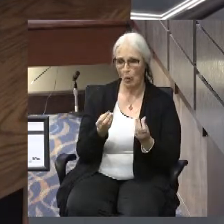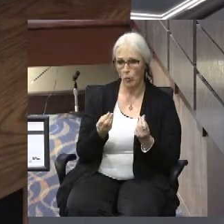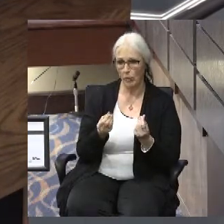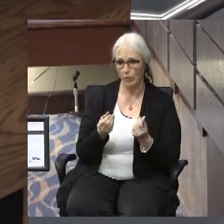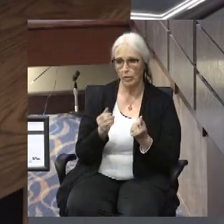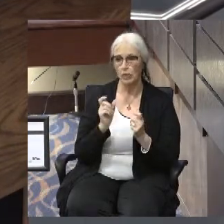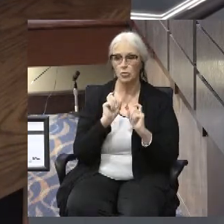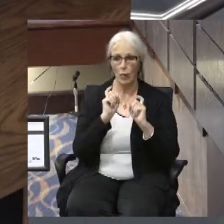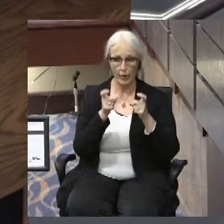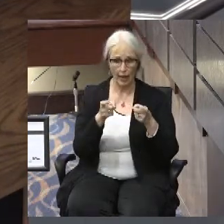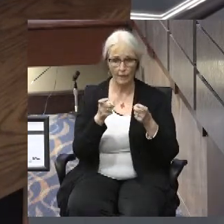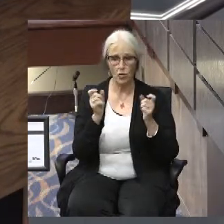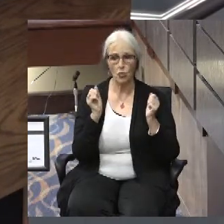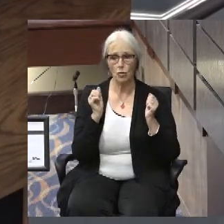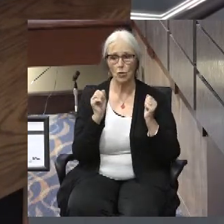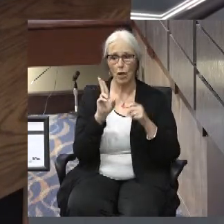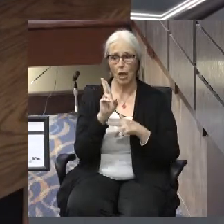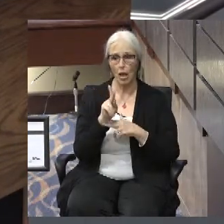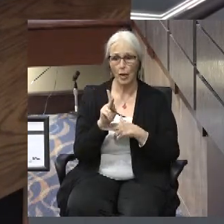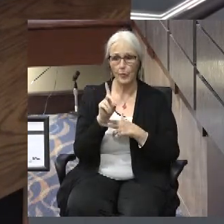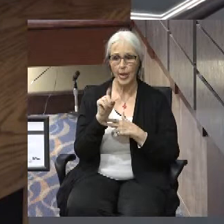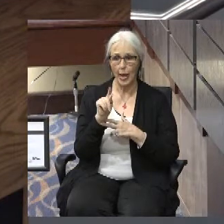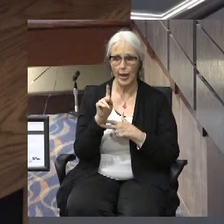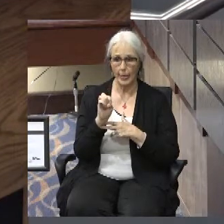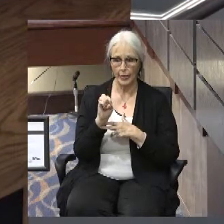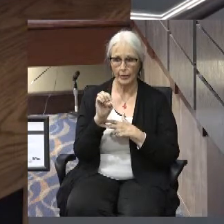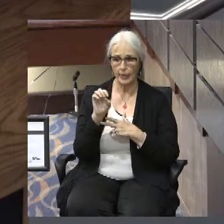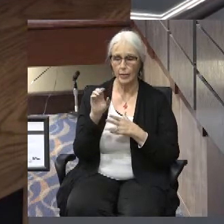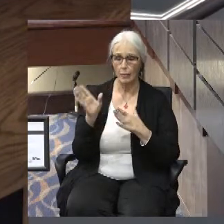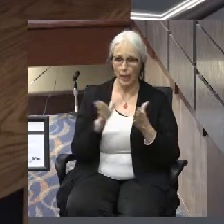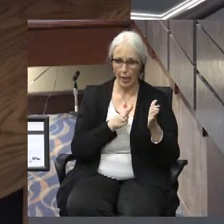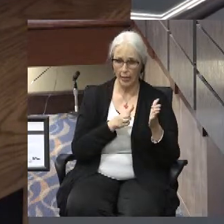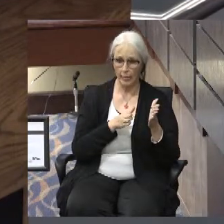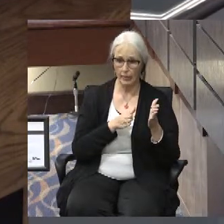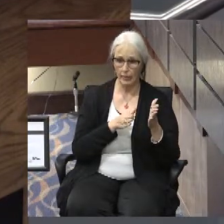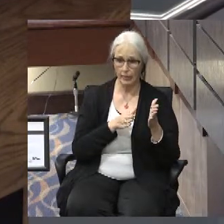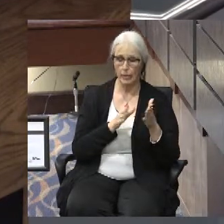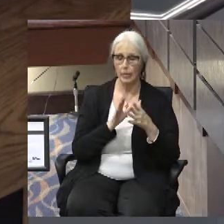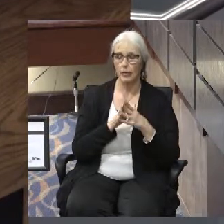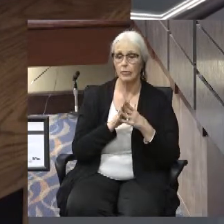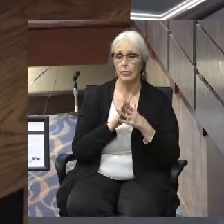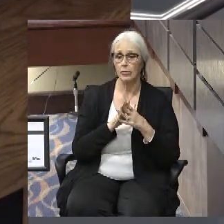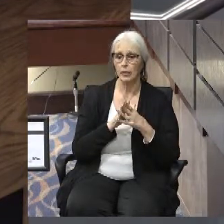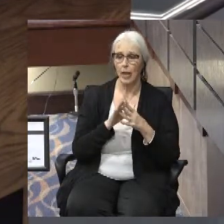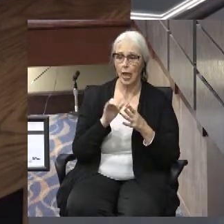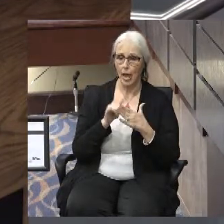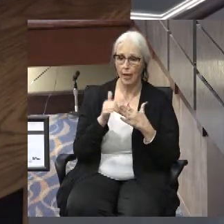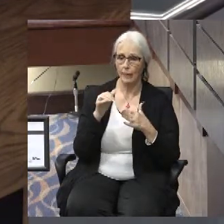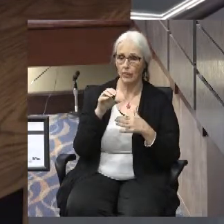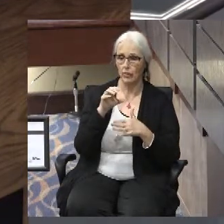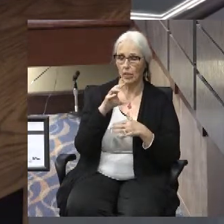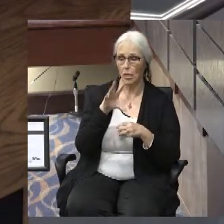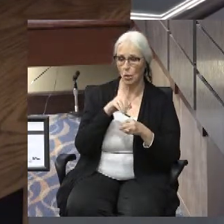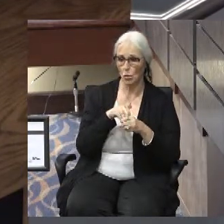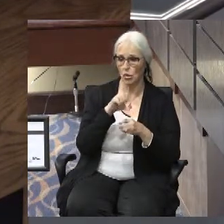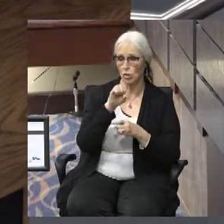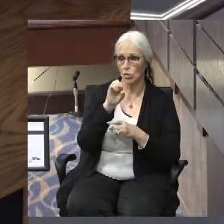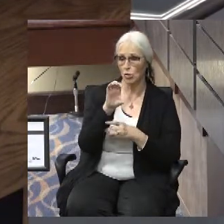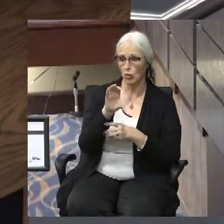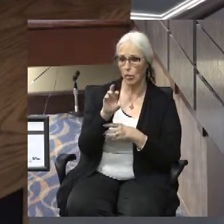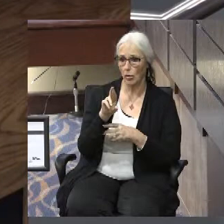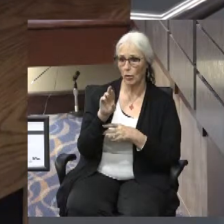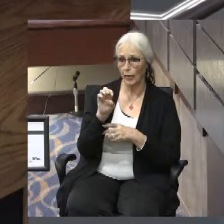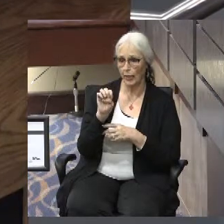provide y'all with an updated site plan that includes the screening and the landscaping